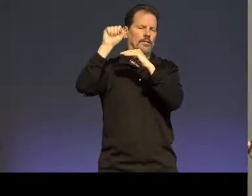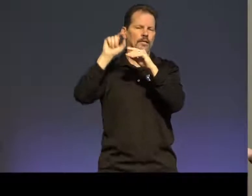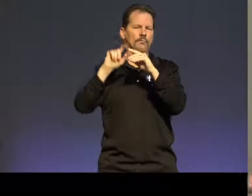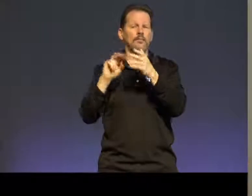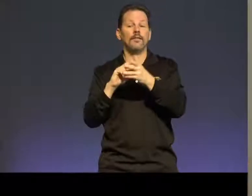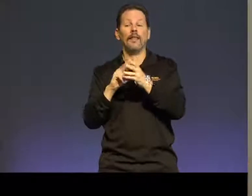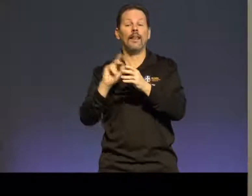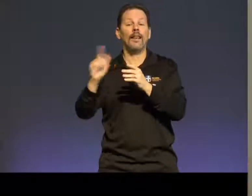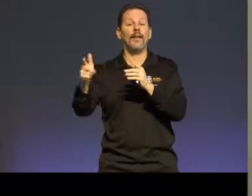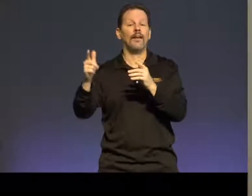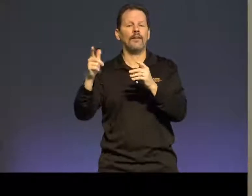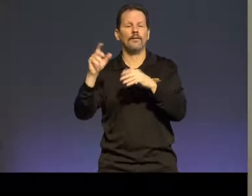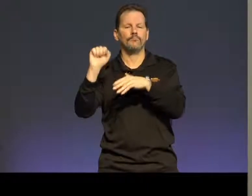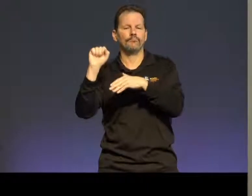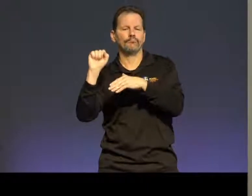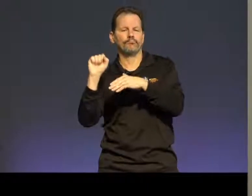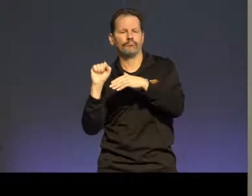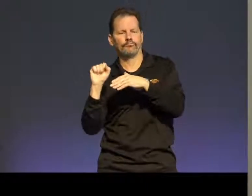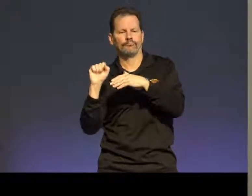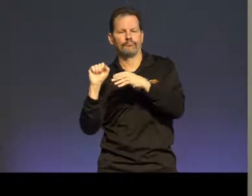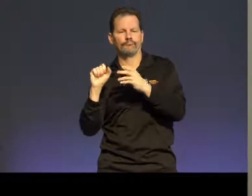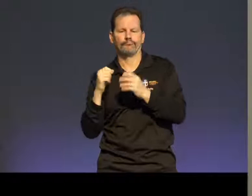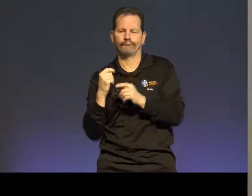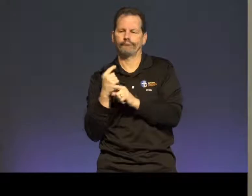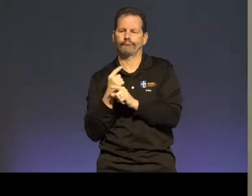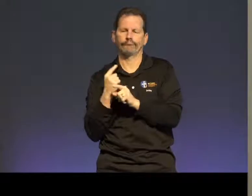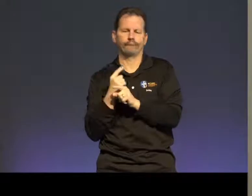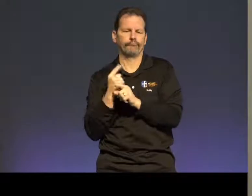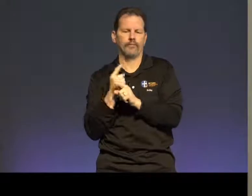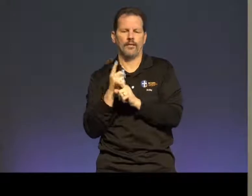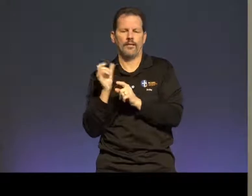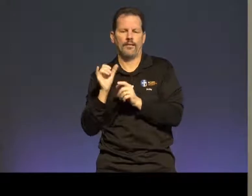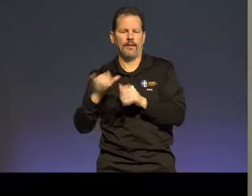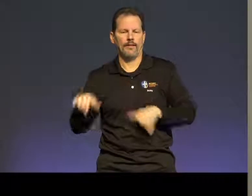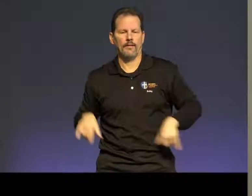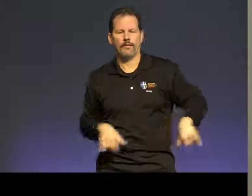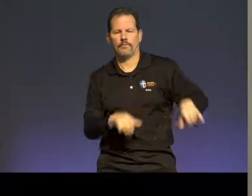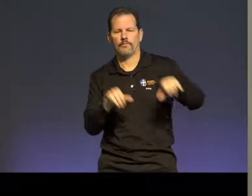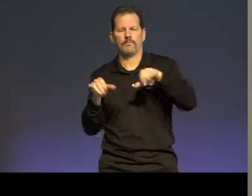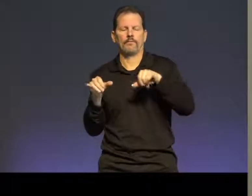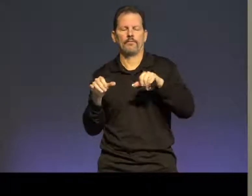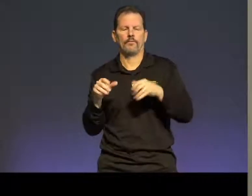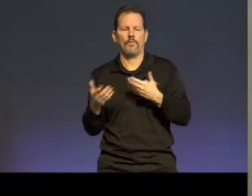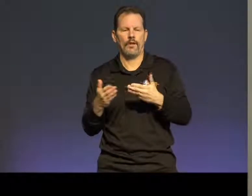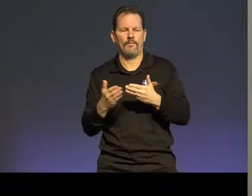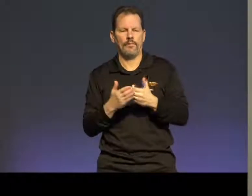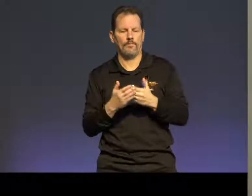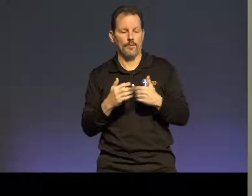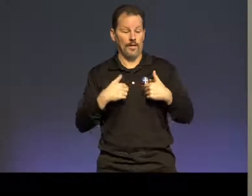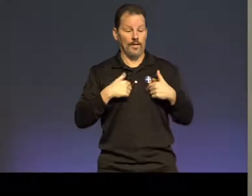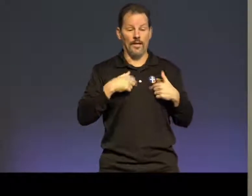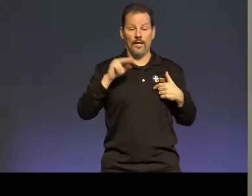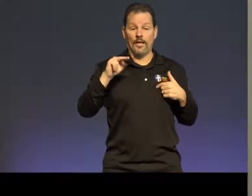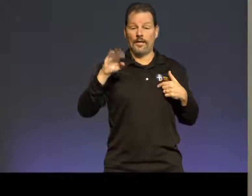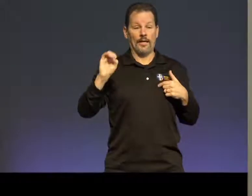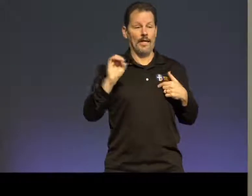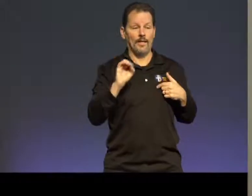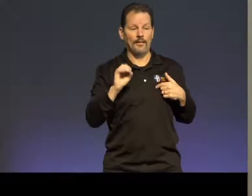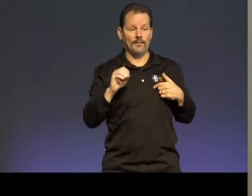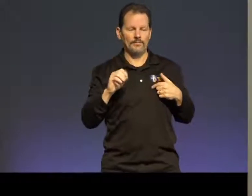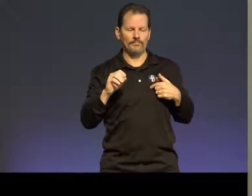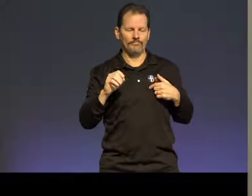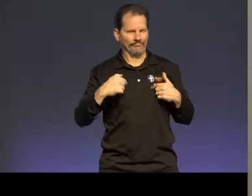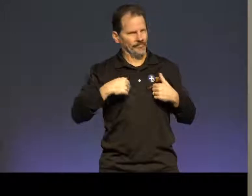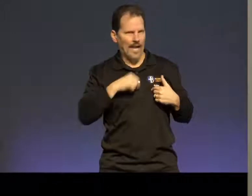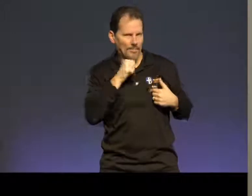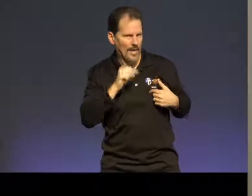king. And Nate's not a king, but Nate is unique. I got to say it like that so nobody hits me with an email later.